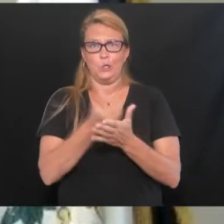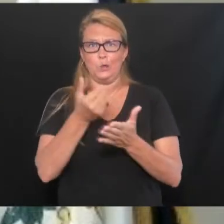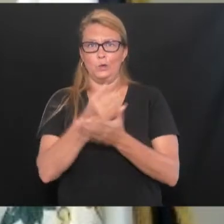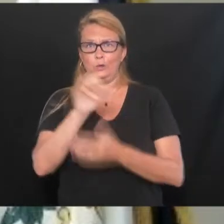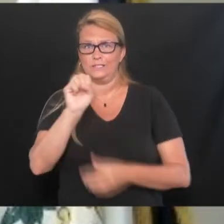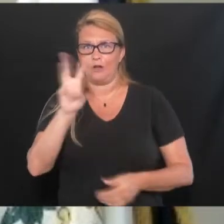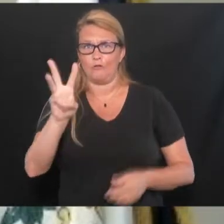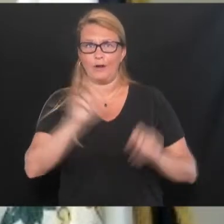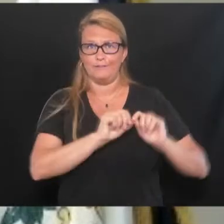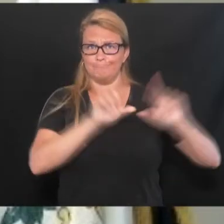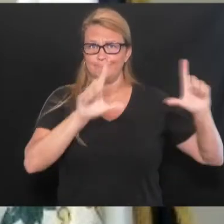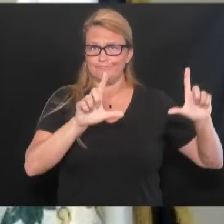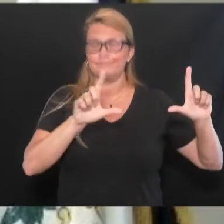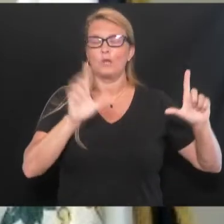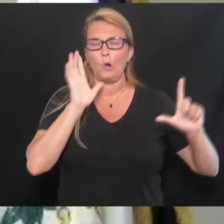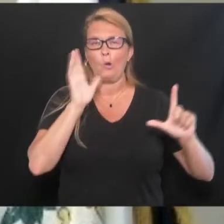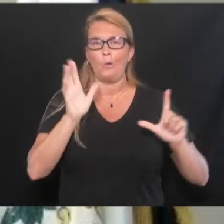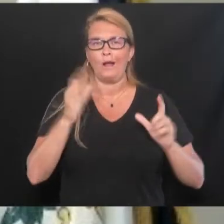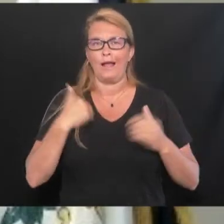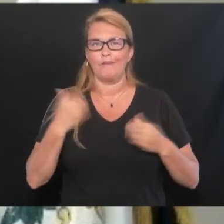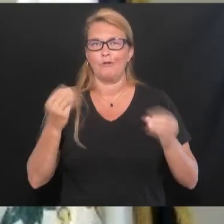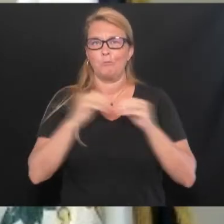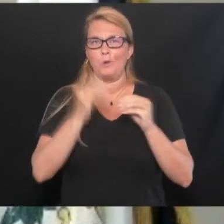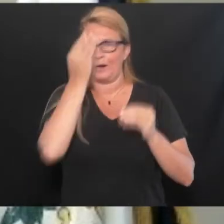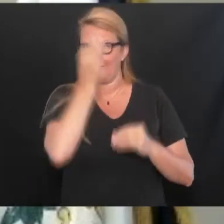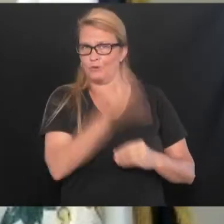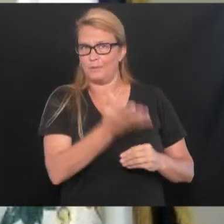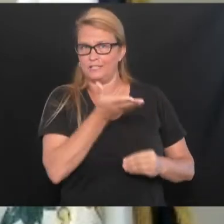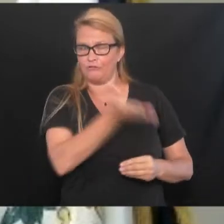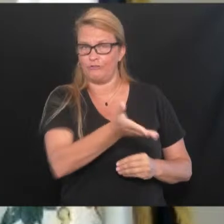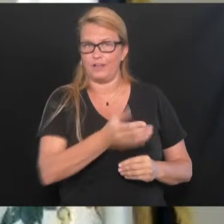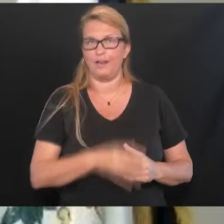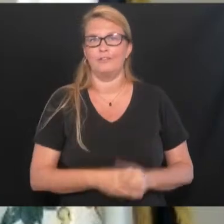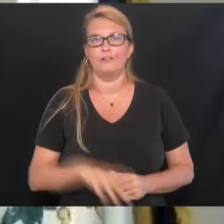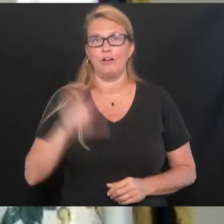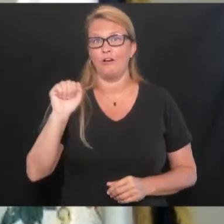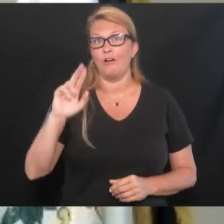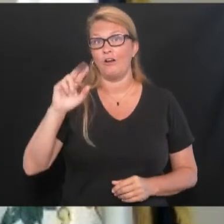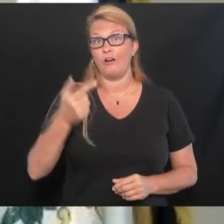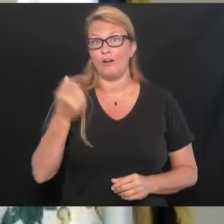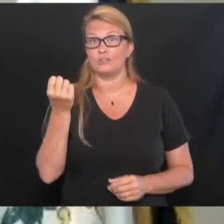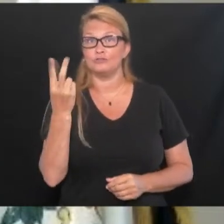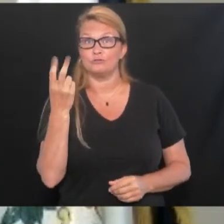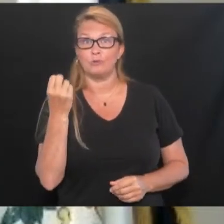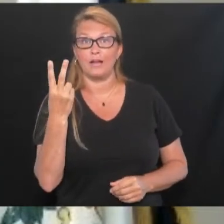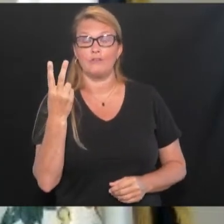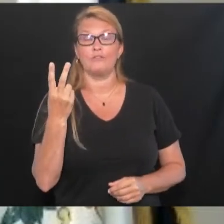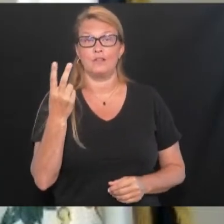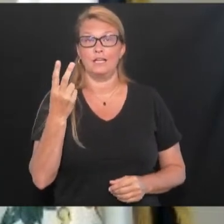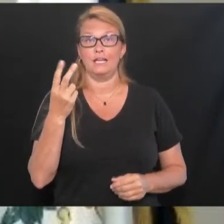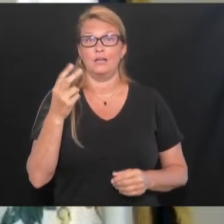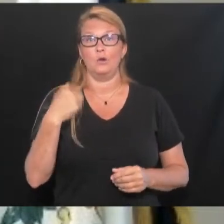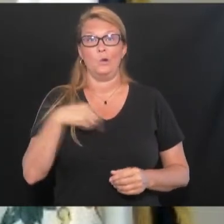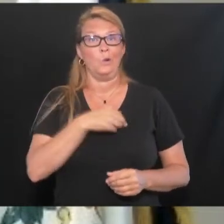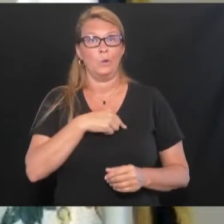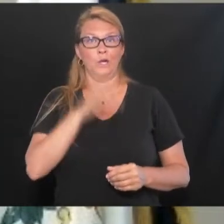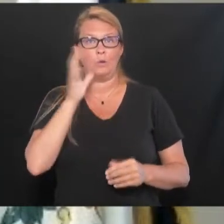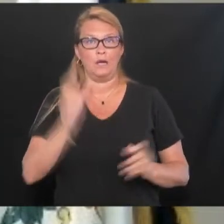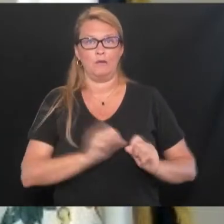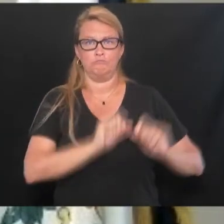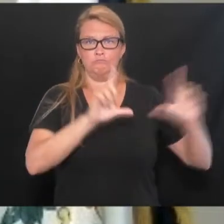dashboard update, there will be an increase of cases for August 12th as cases are processed and assigned to the surveillance